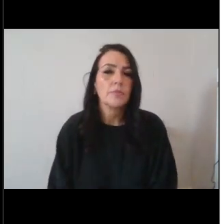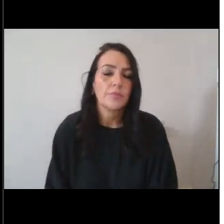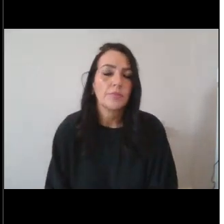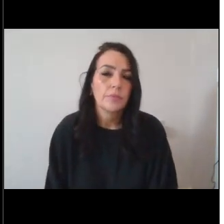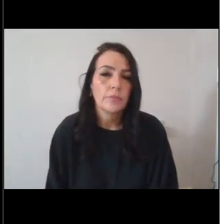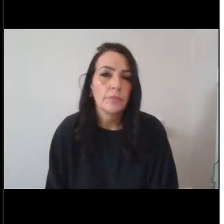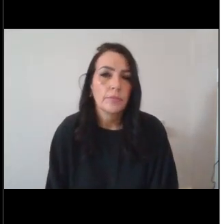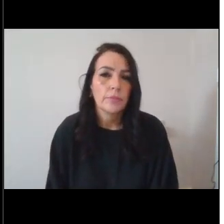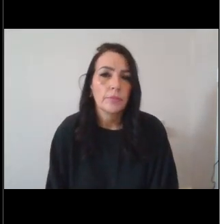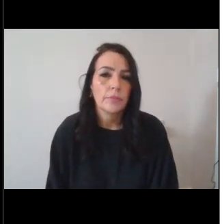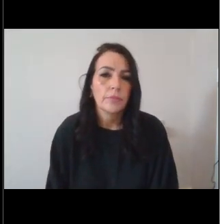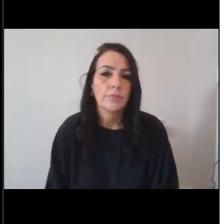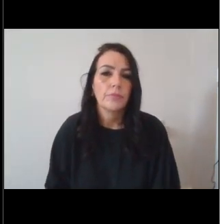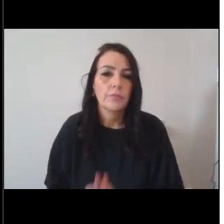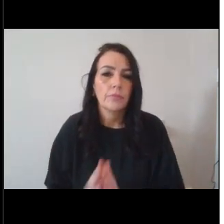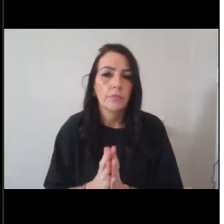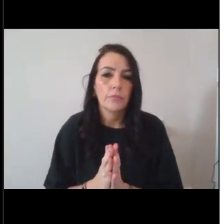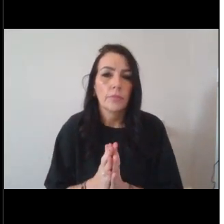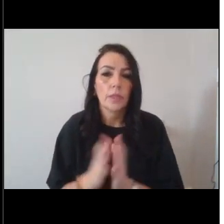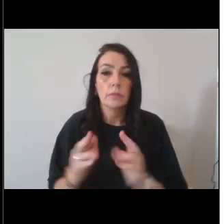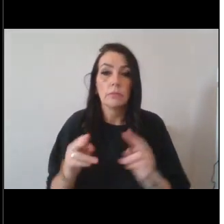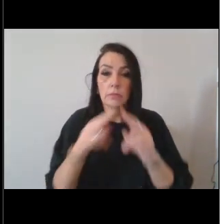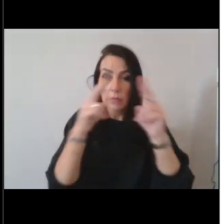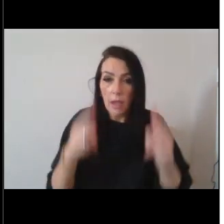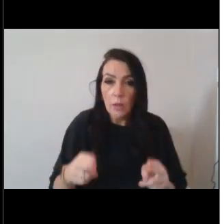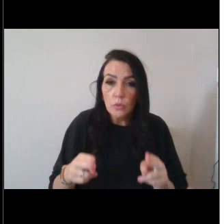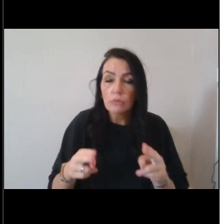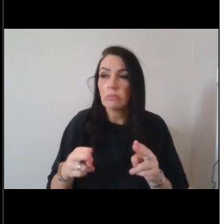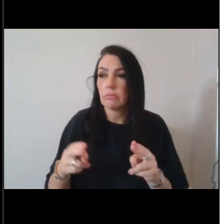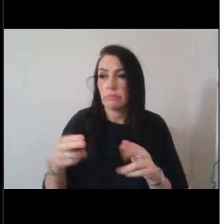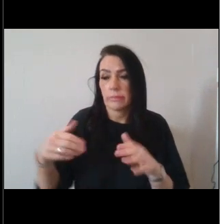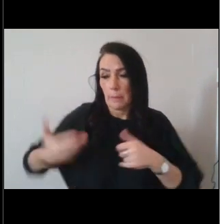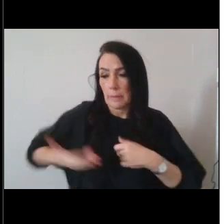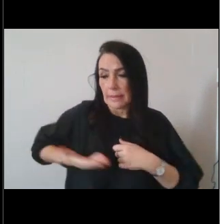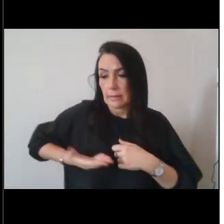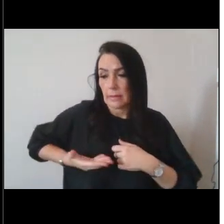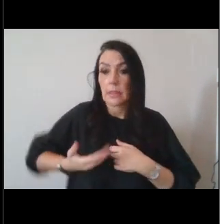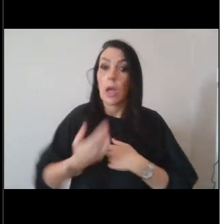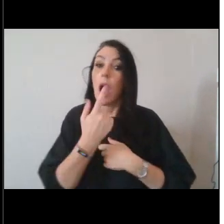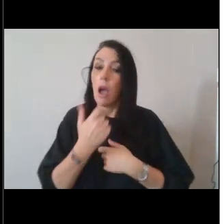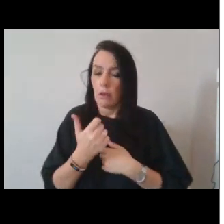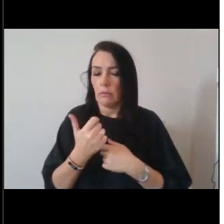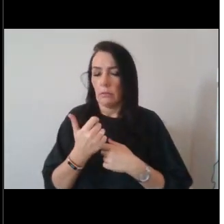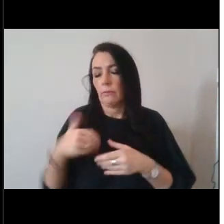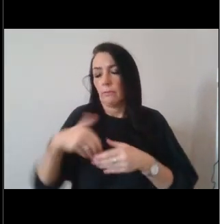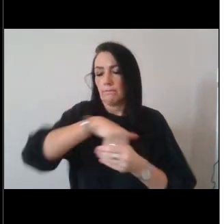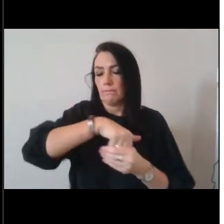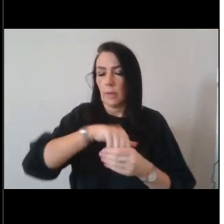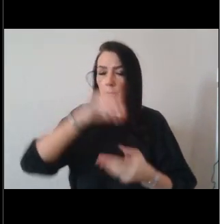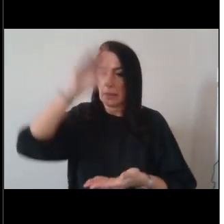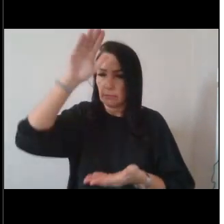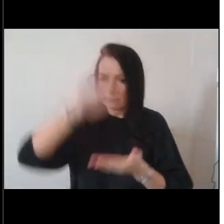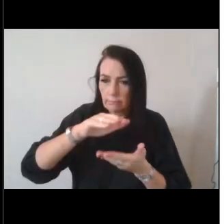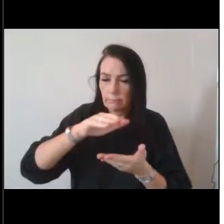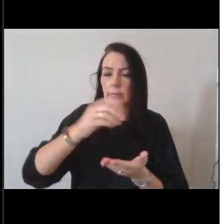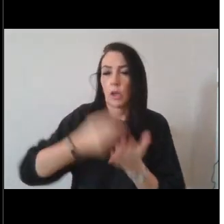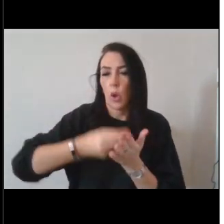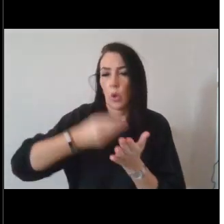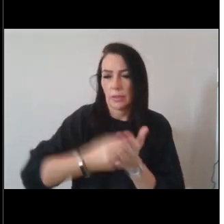that organisations and households can take towards net zero will also help to reduce the cost of heating and